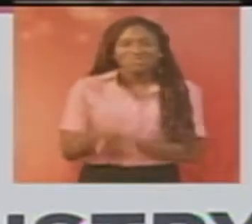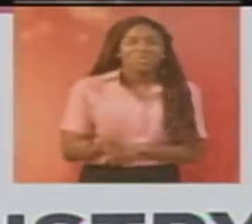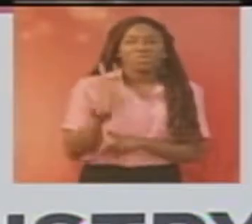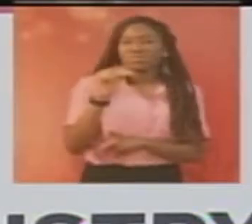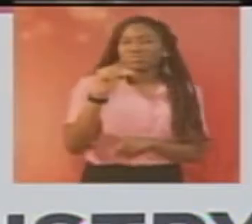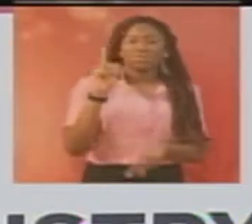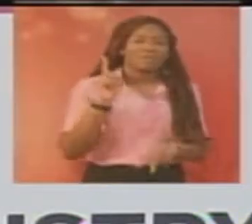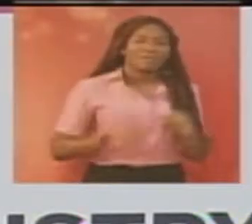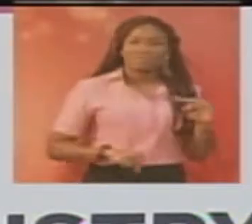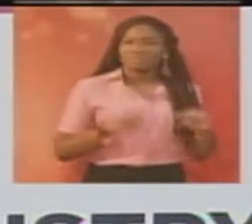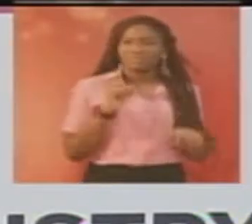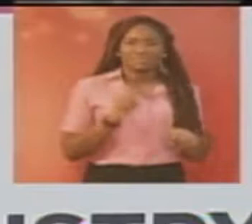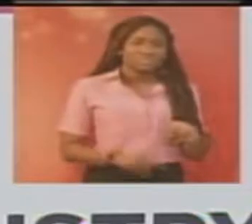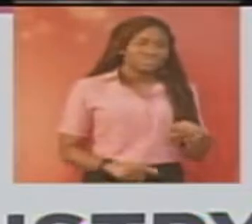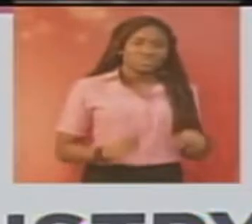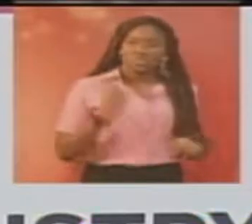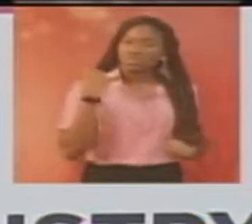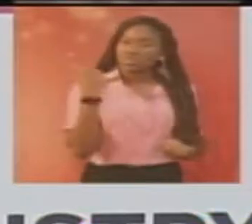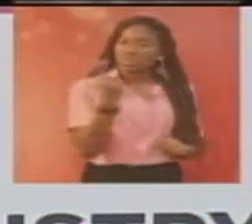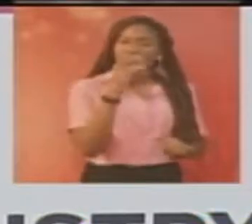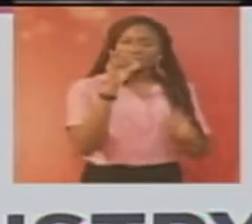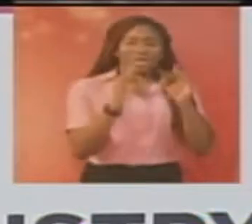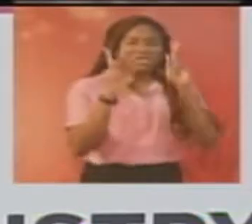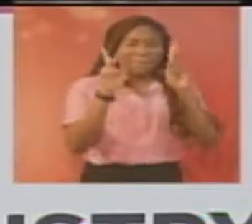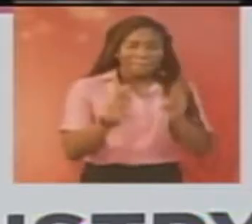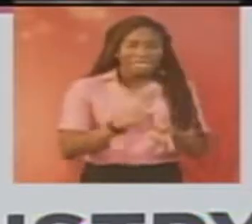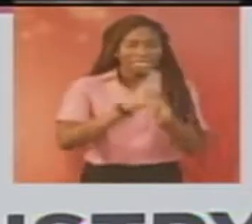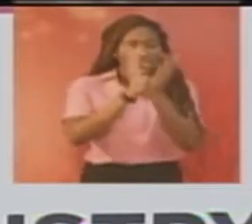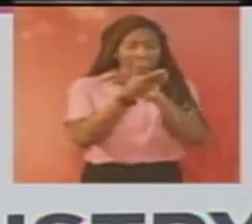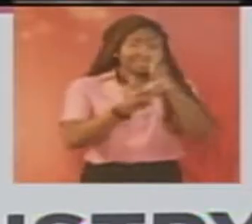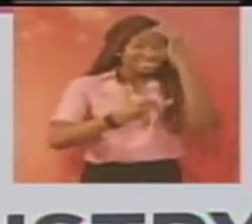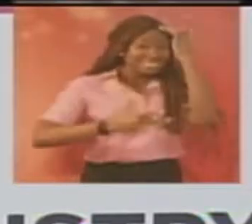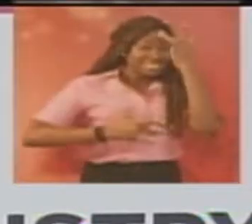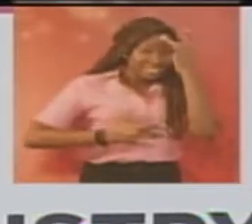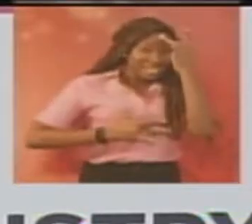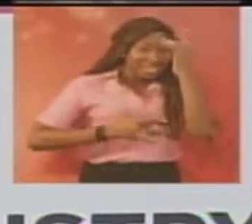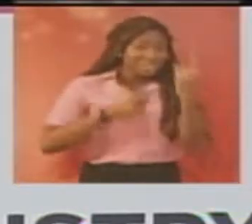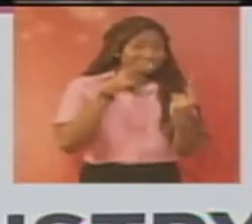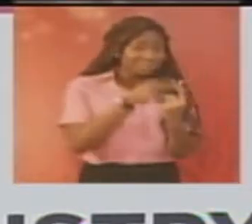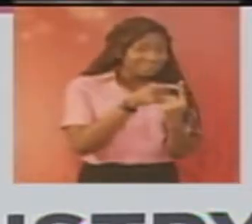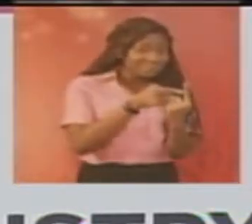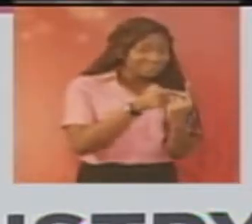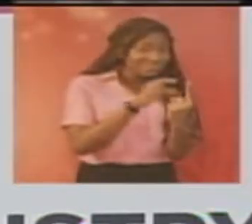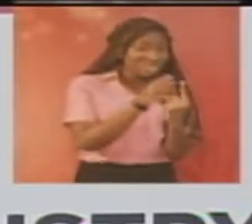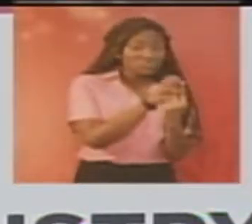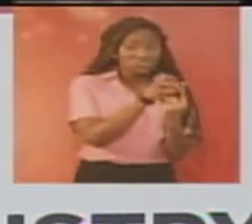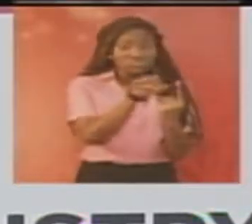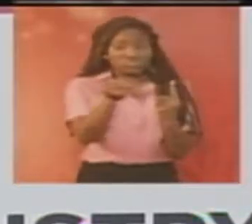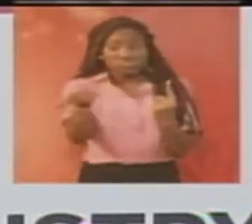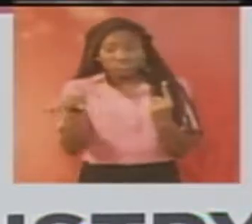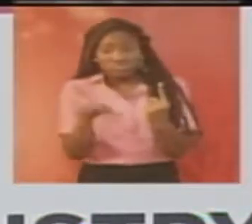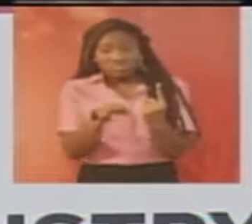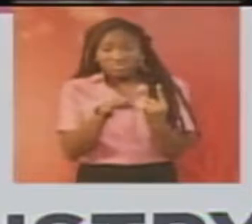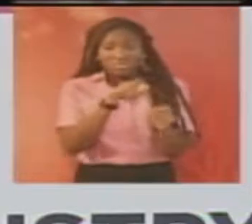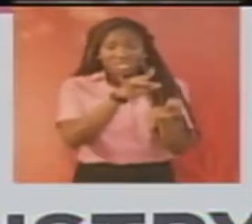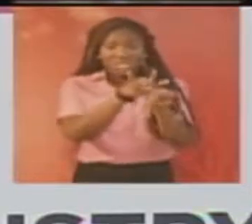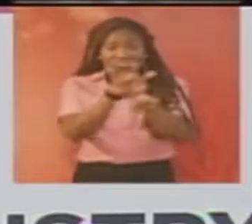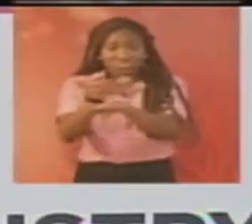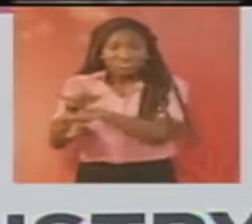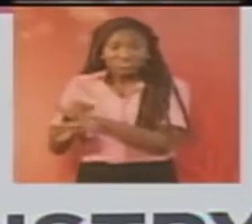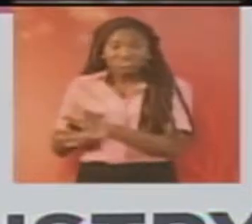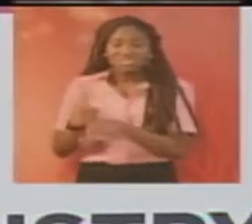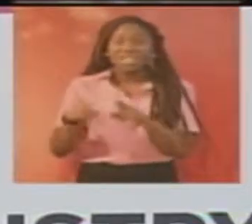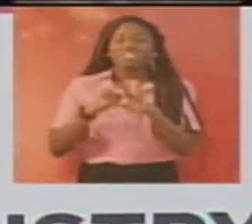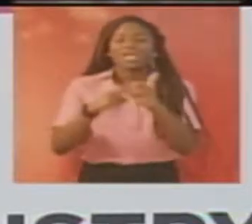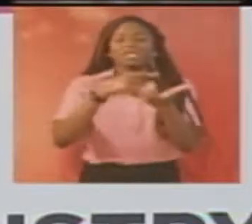those lines are triggered by the identification of a confirmed case and therefore the ability to assign different